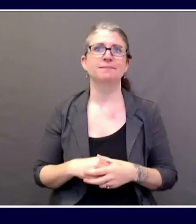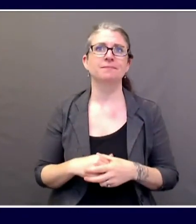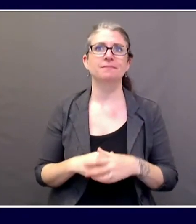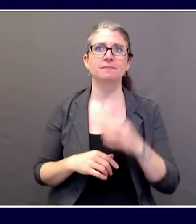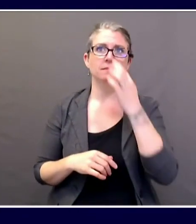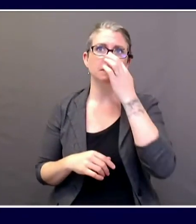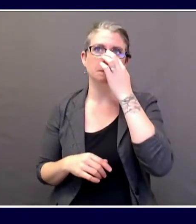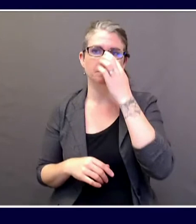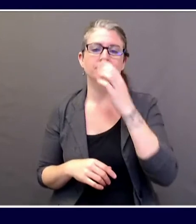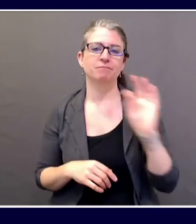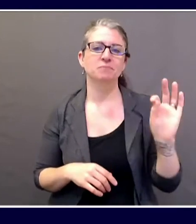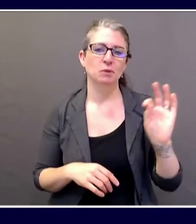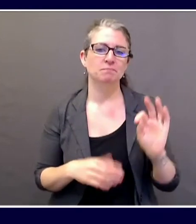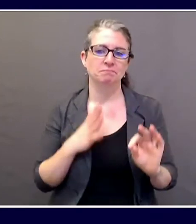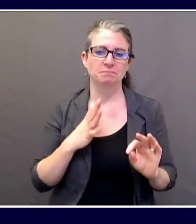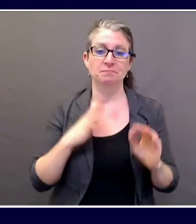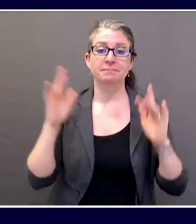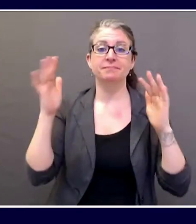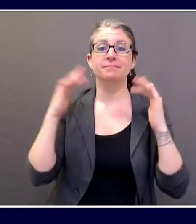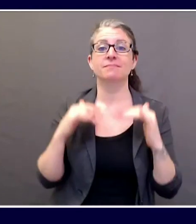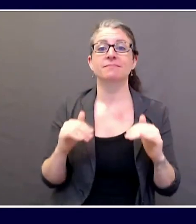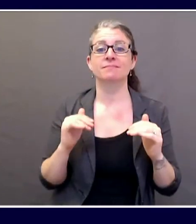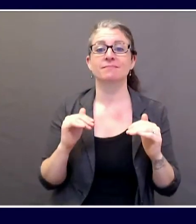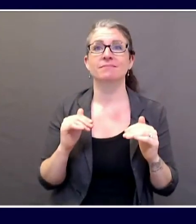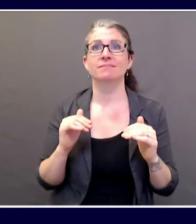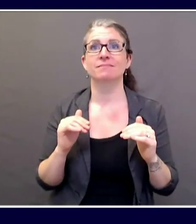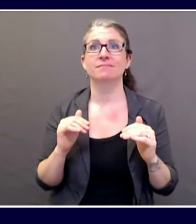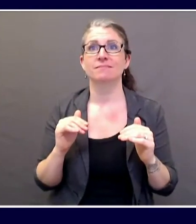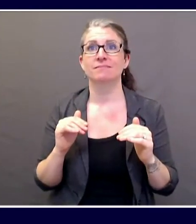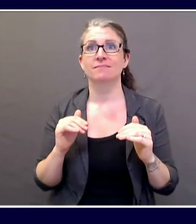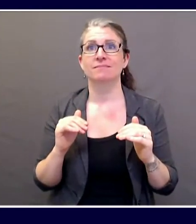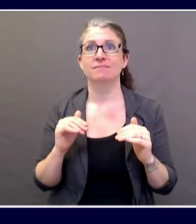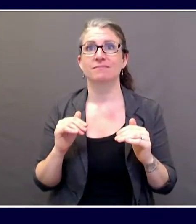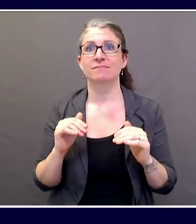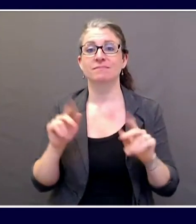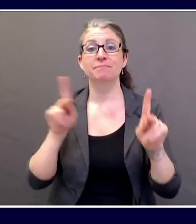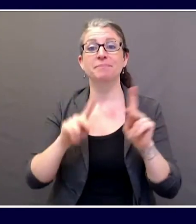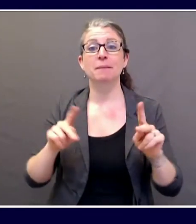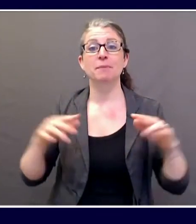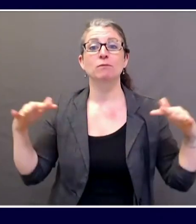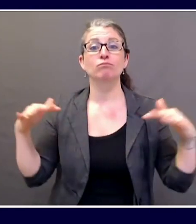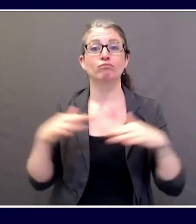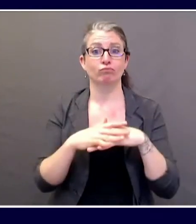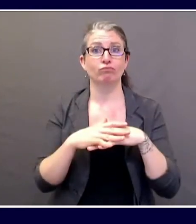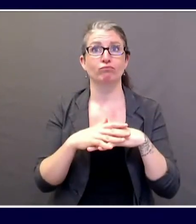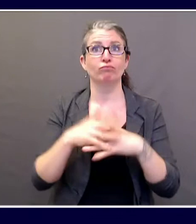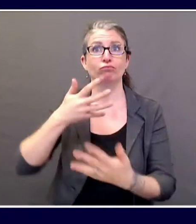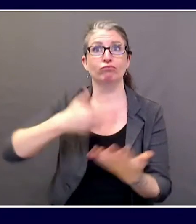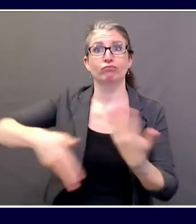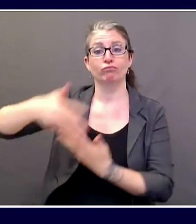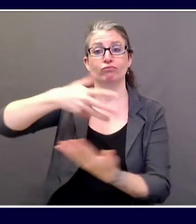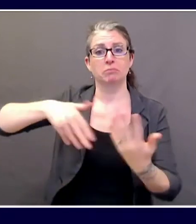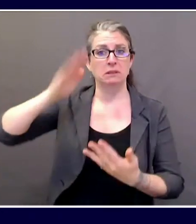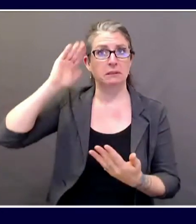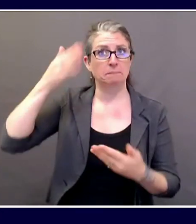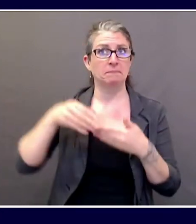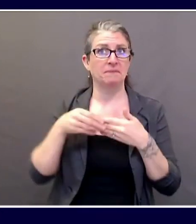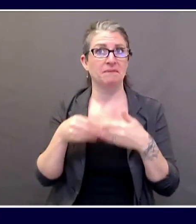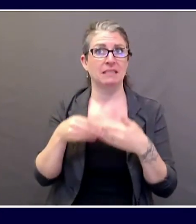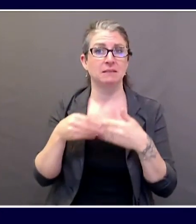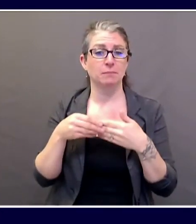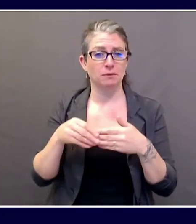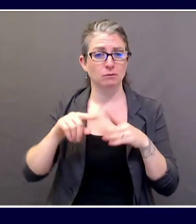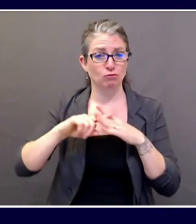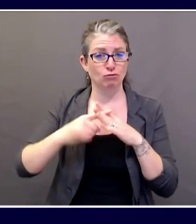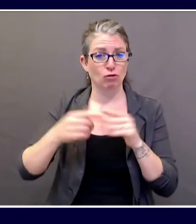restrictions lift on gatherings on May 24th, I believe is the day. Just wanted to double check that